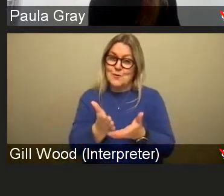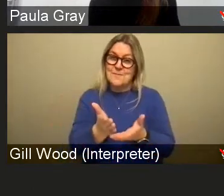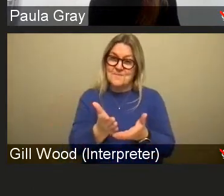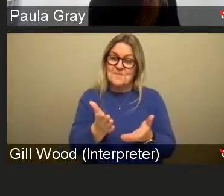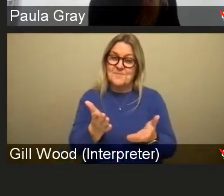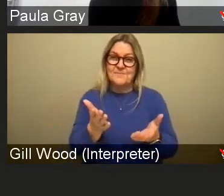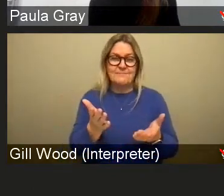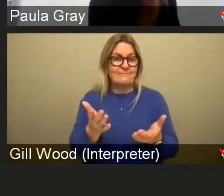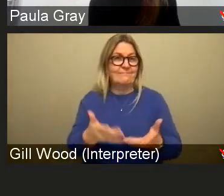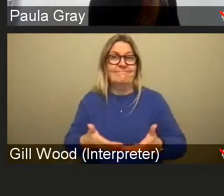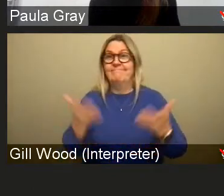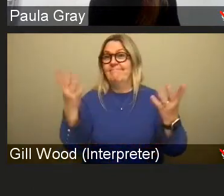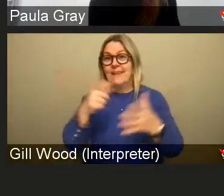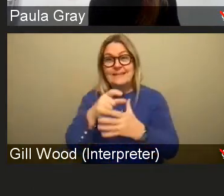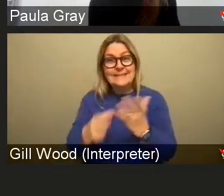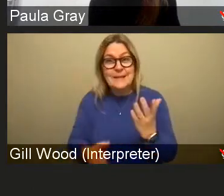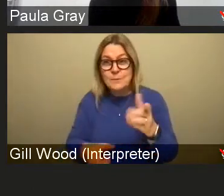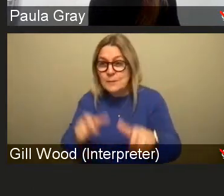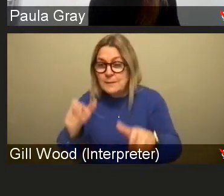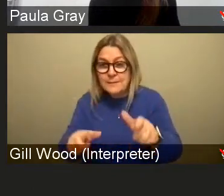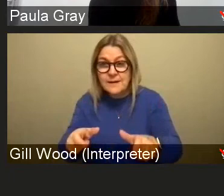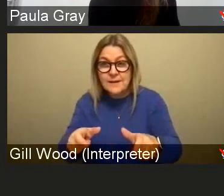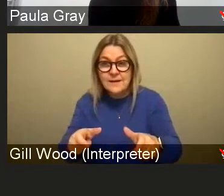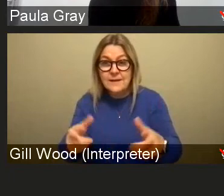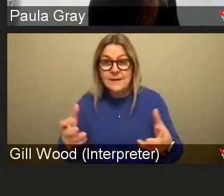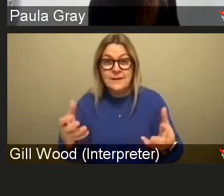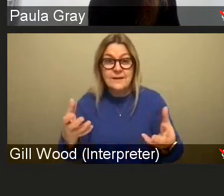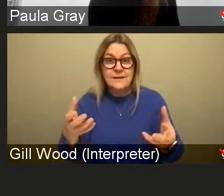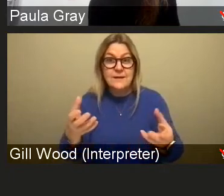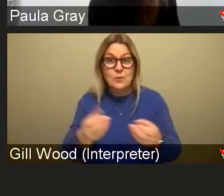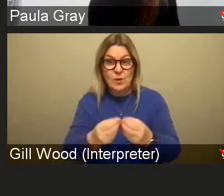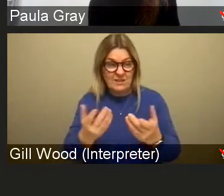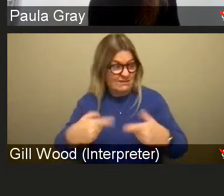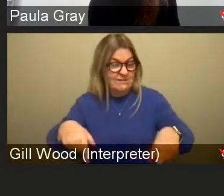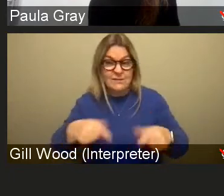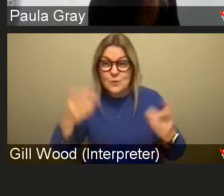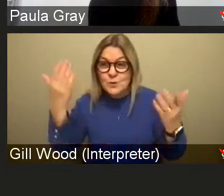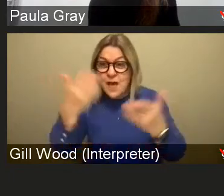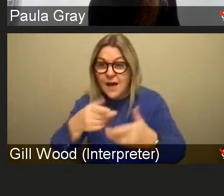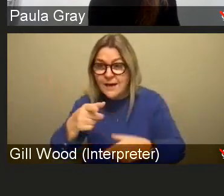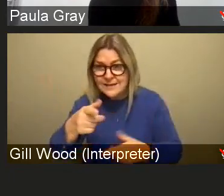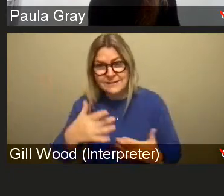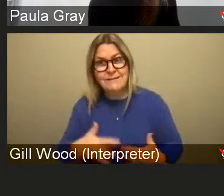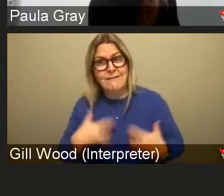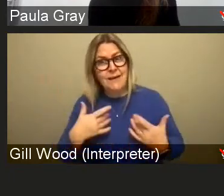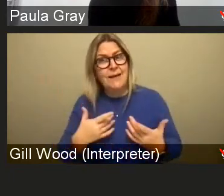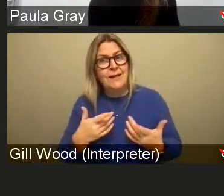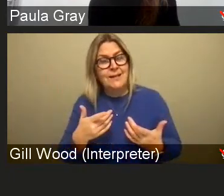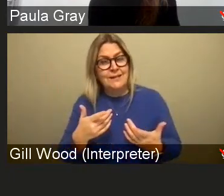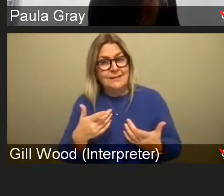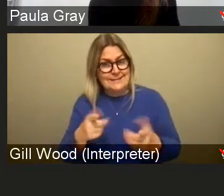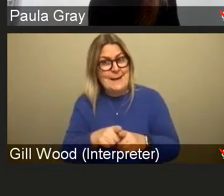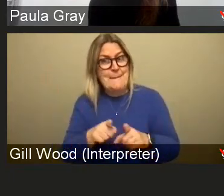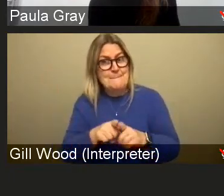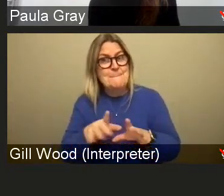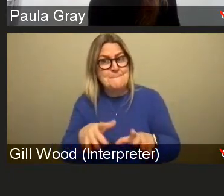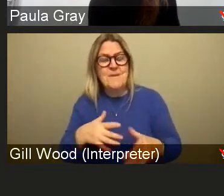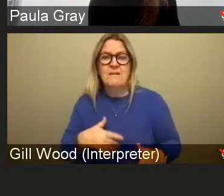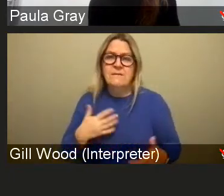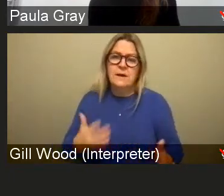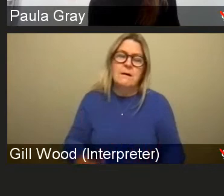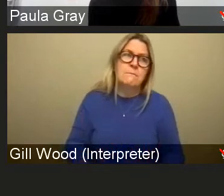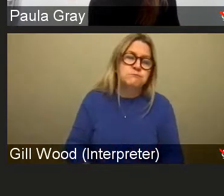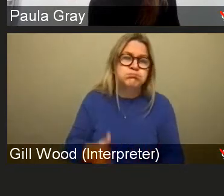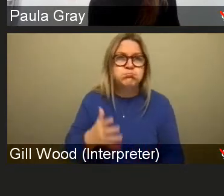any disabled person who's on this event as well will probably heavily relate to, and that feeling of having to do that